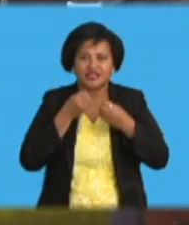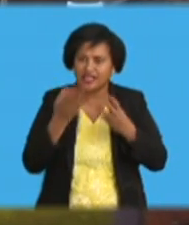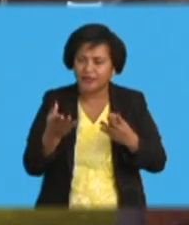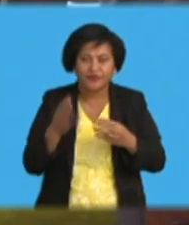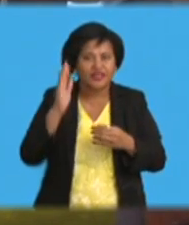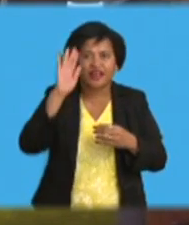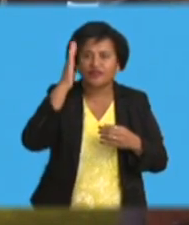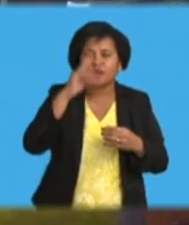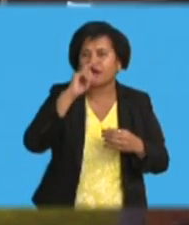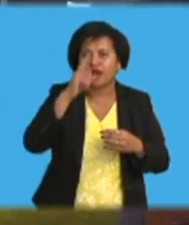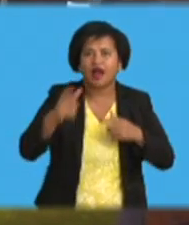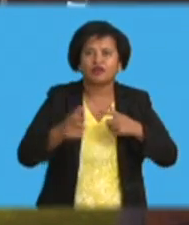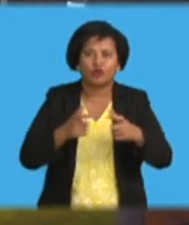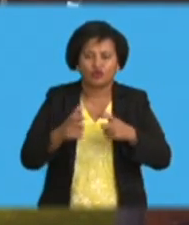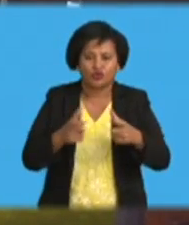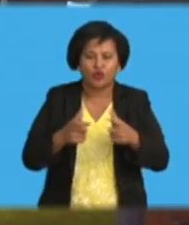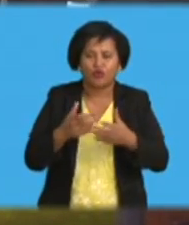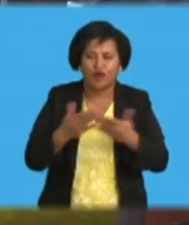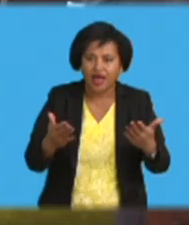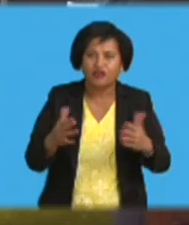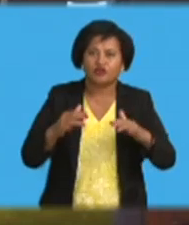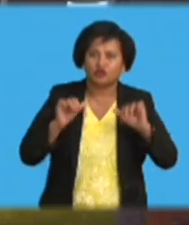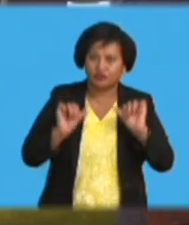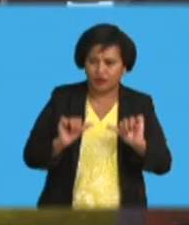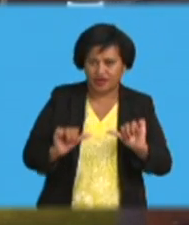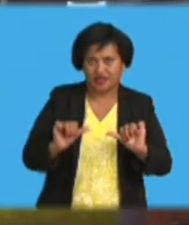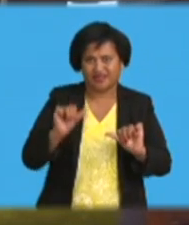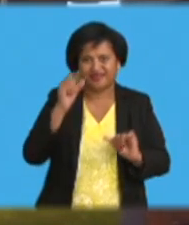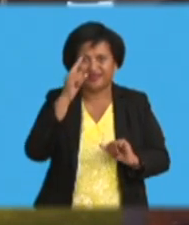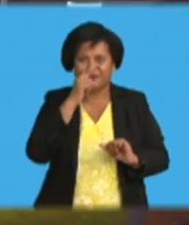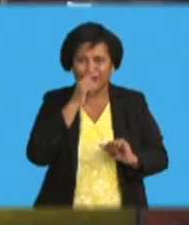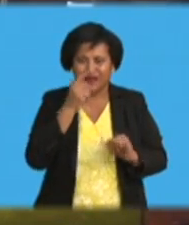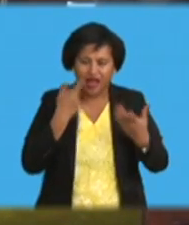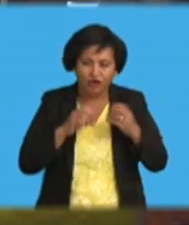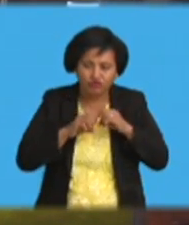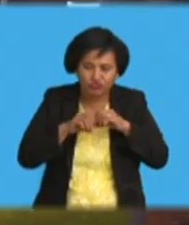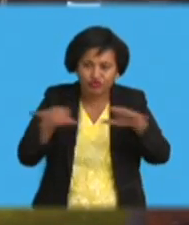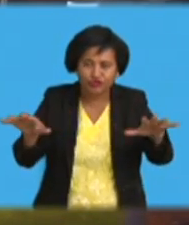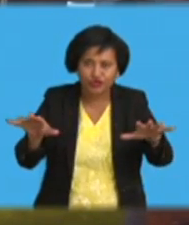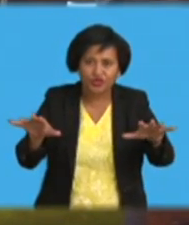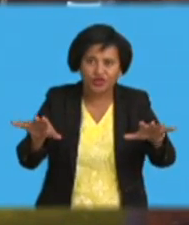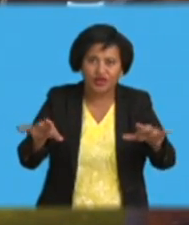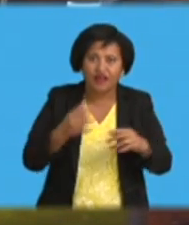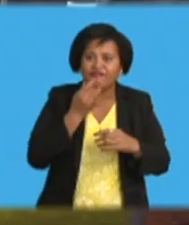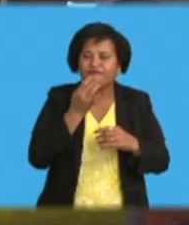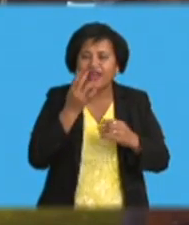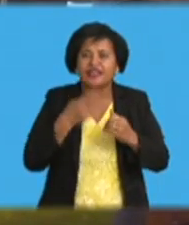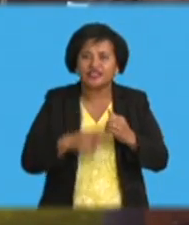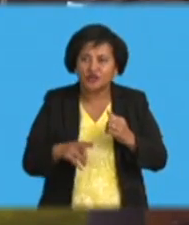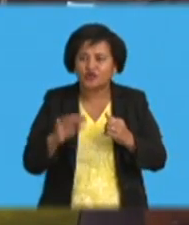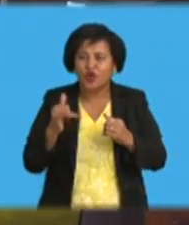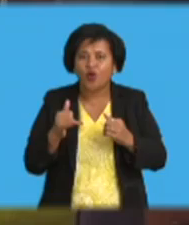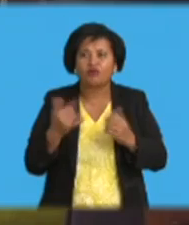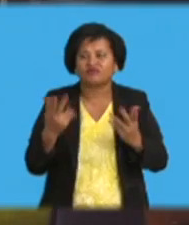to prevent the platform from causing harm, including limiting the spread of fake news and hate speech. He said it will take up